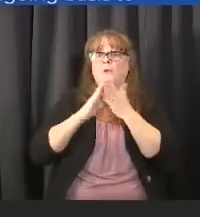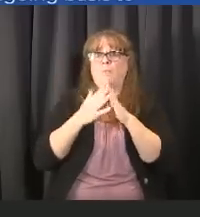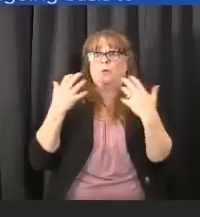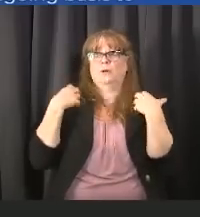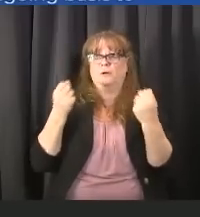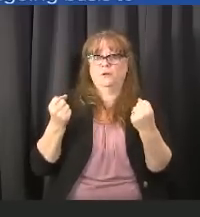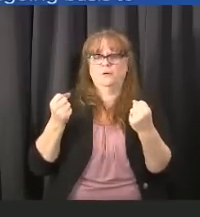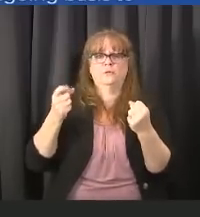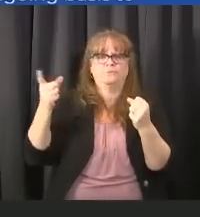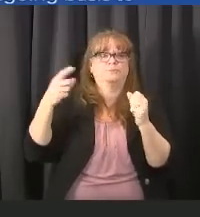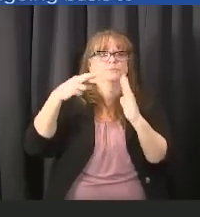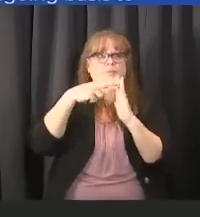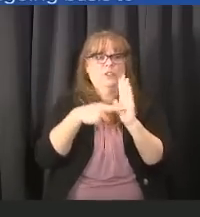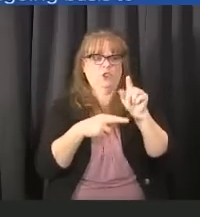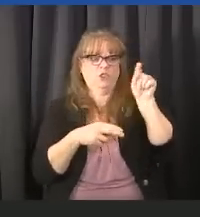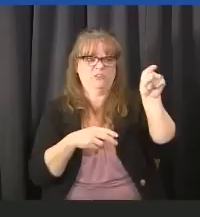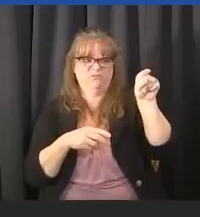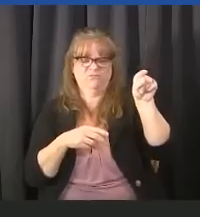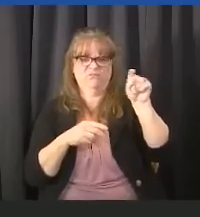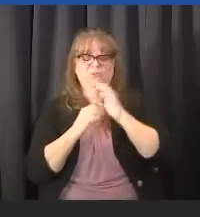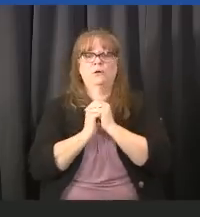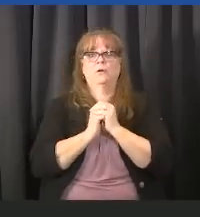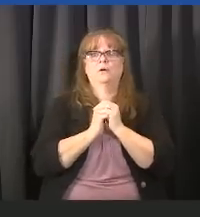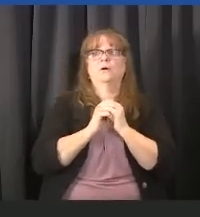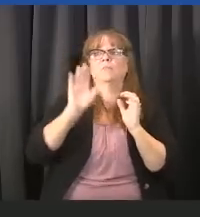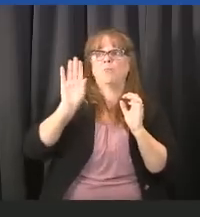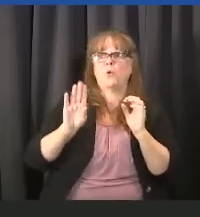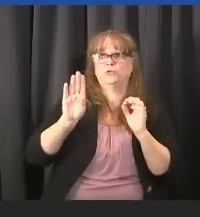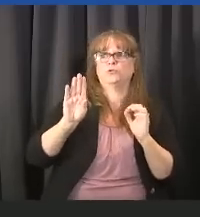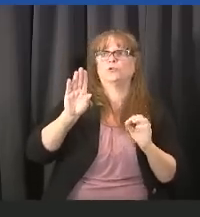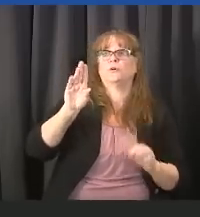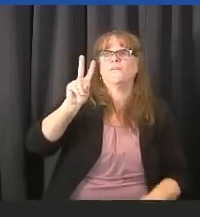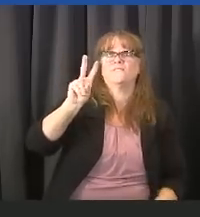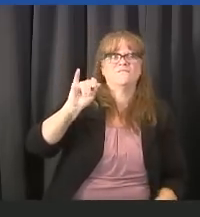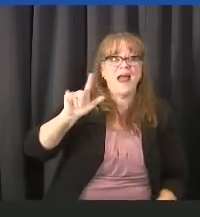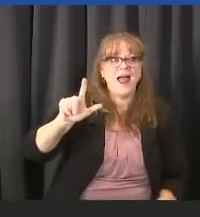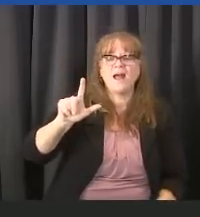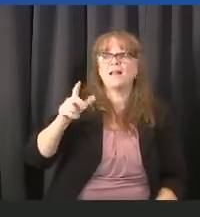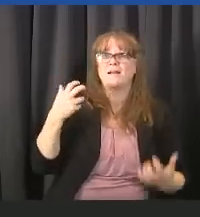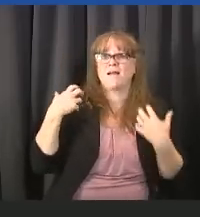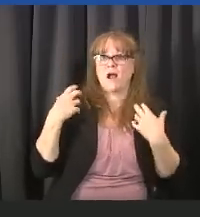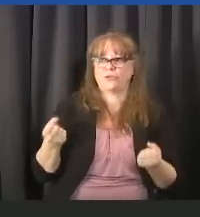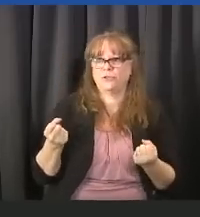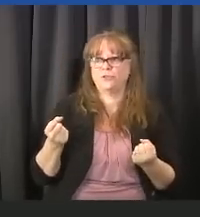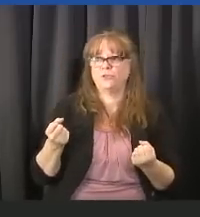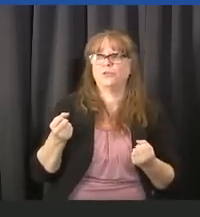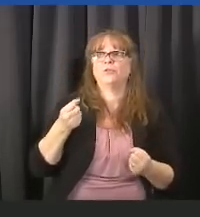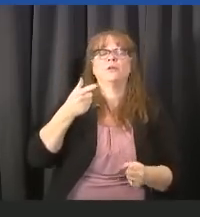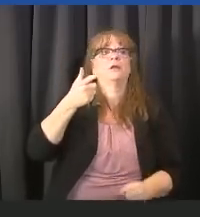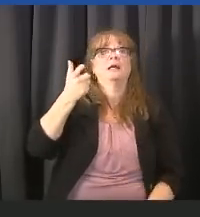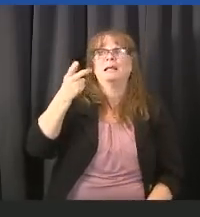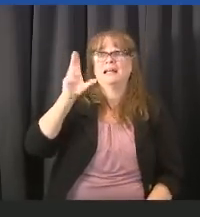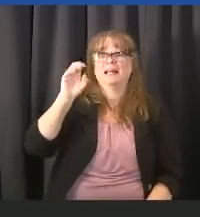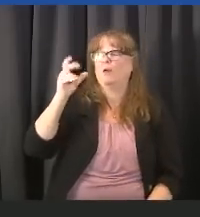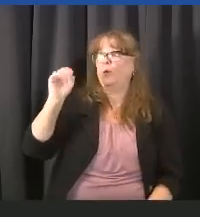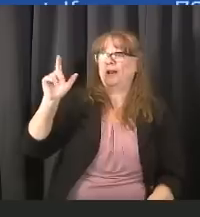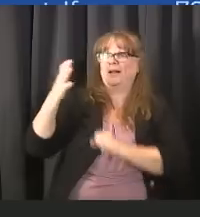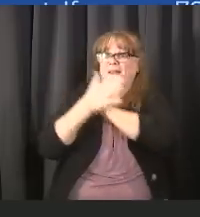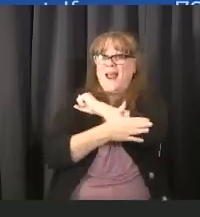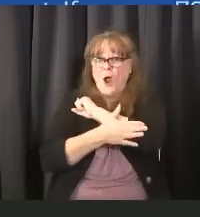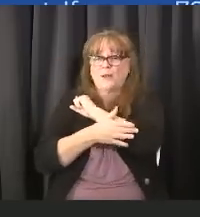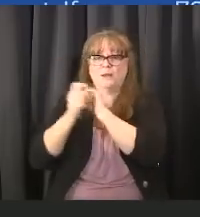well. Vail Health. You can go online, Eagle County, make an appointment. SCL Health, very important, covers western